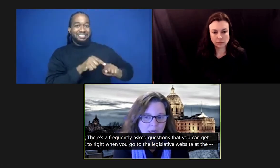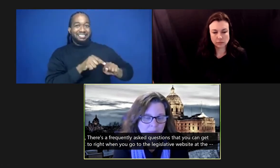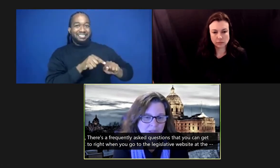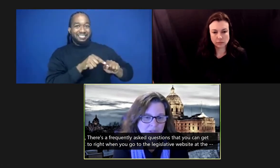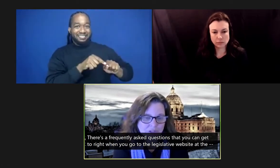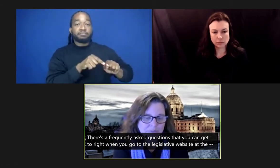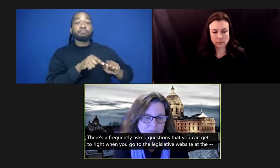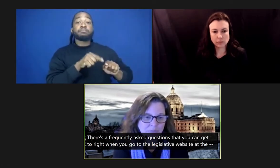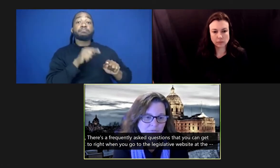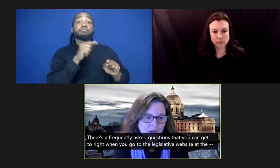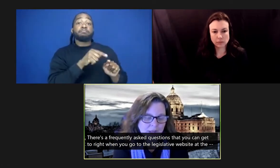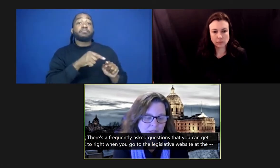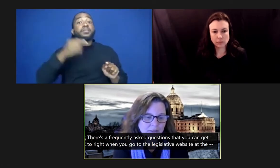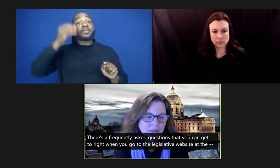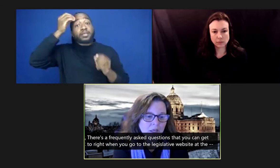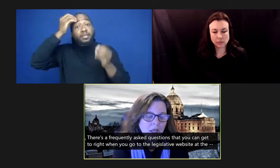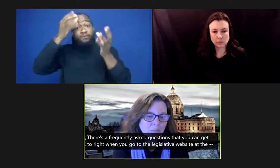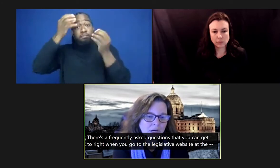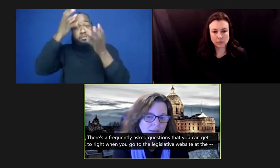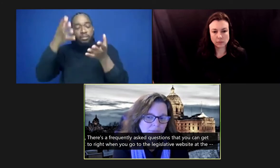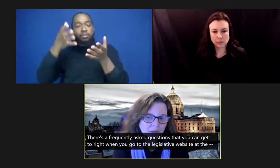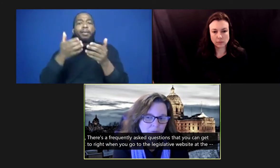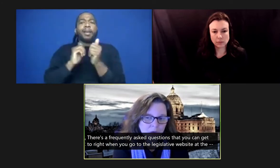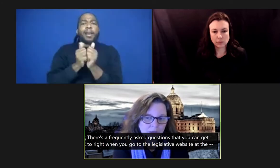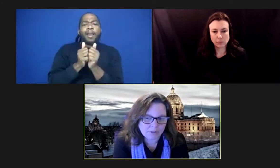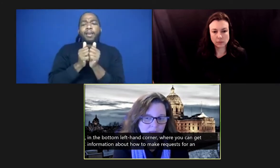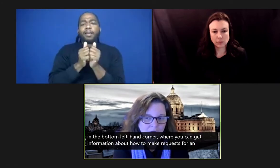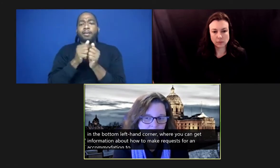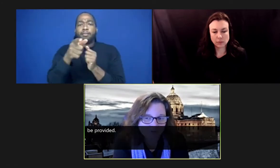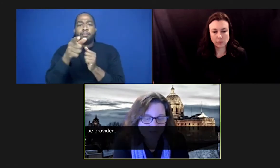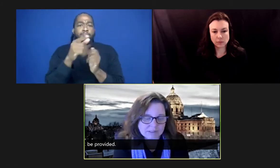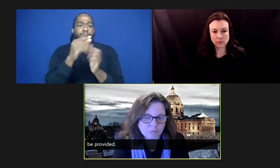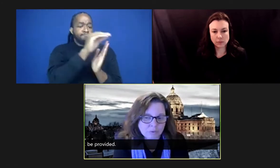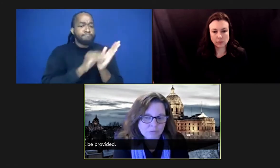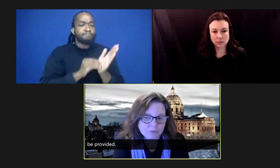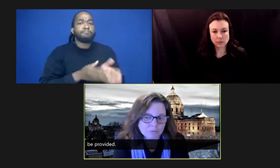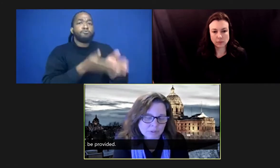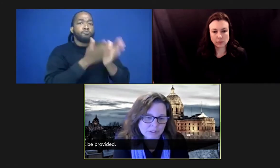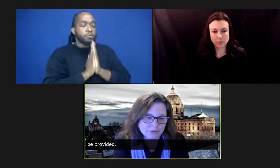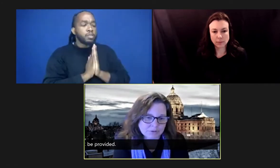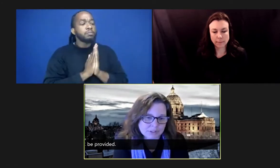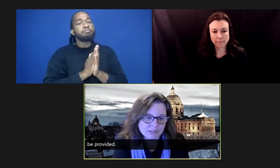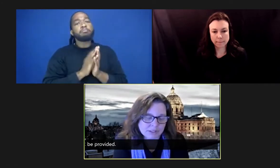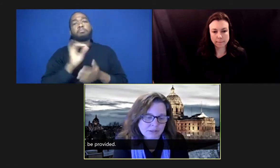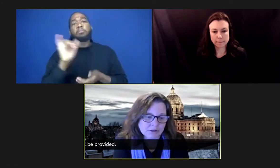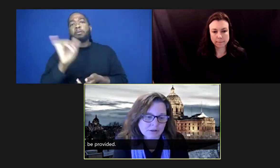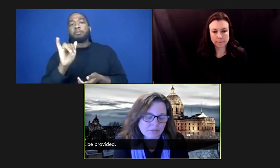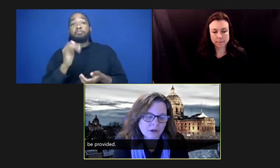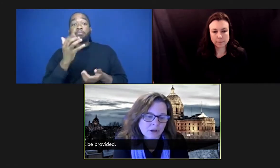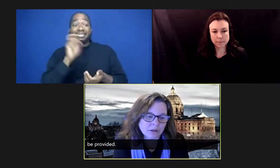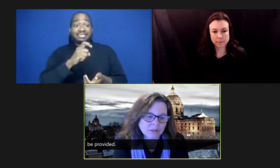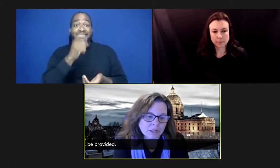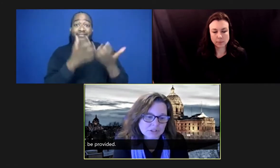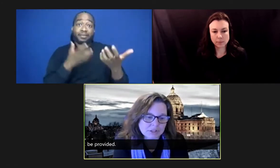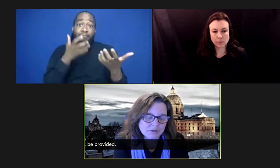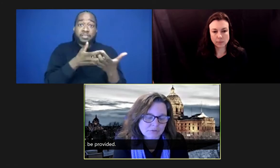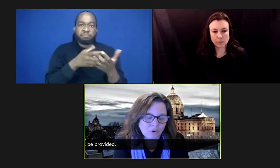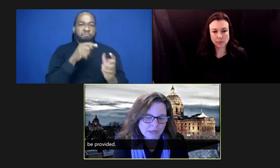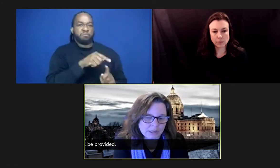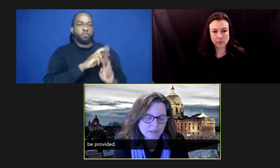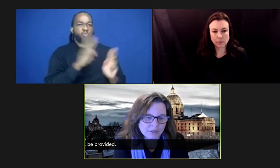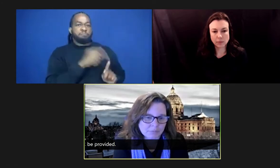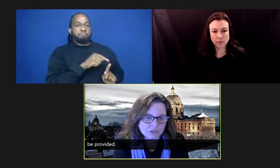an accommodation to be provided. But I think one of the other things that we would be really interested in, the